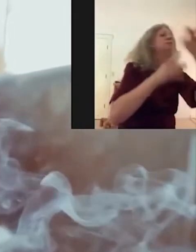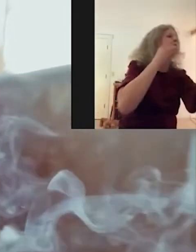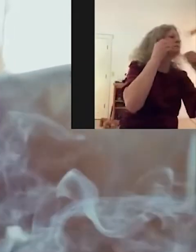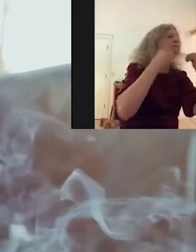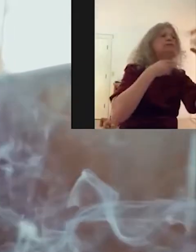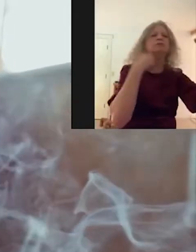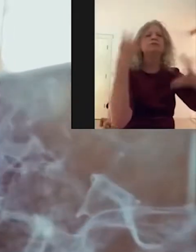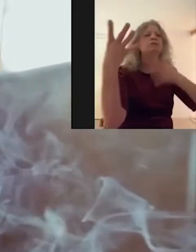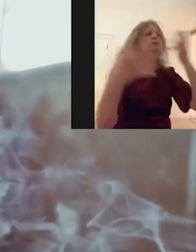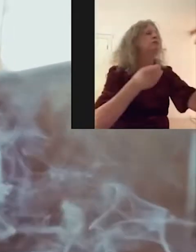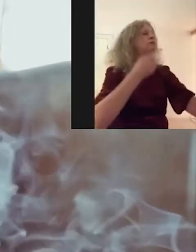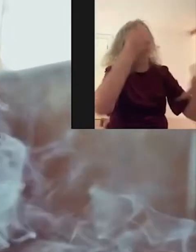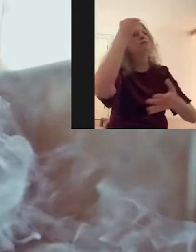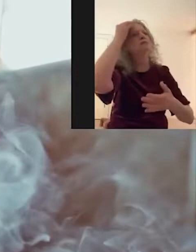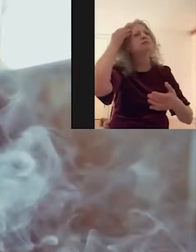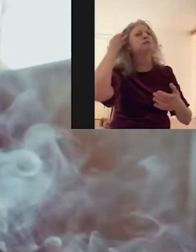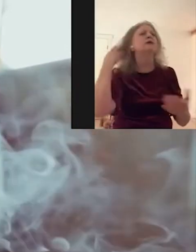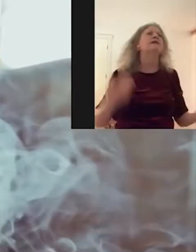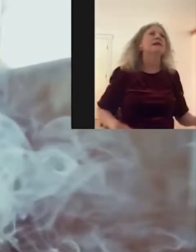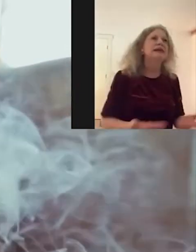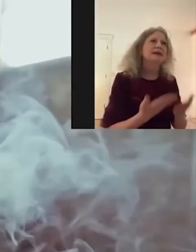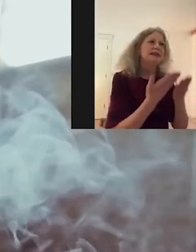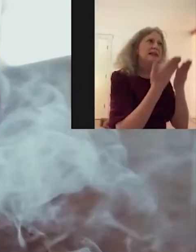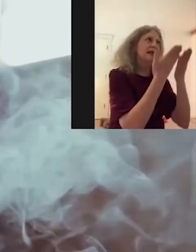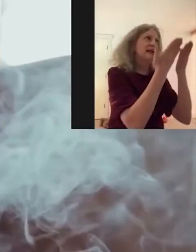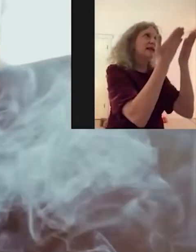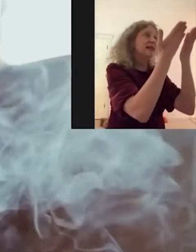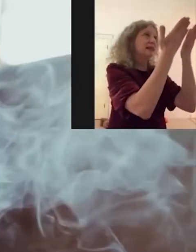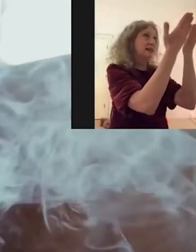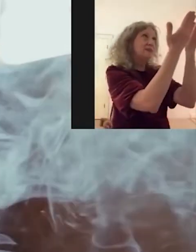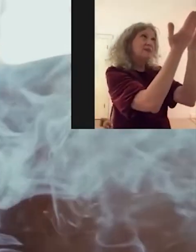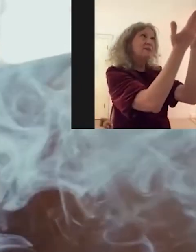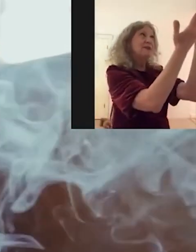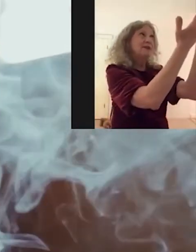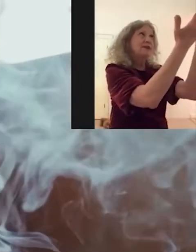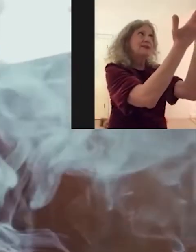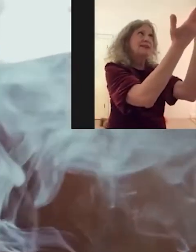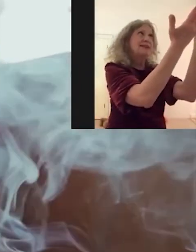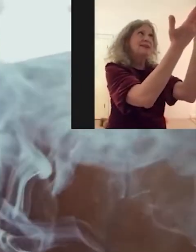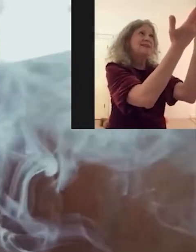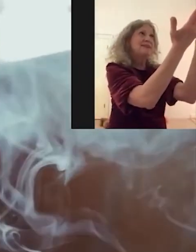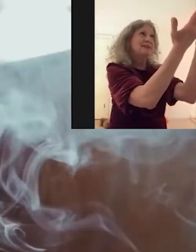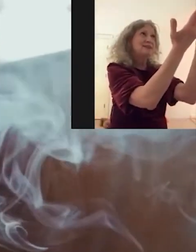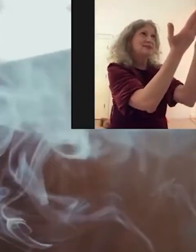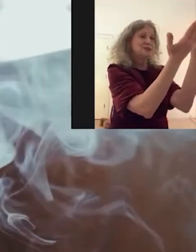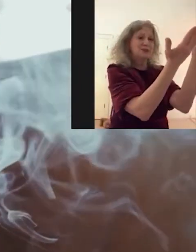The lifting up of my hands as an offering